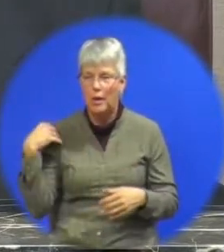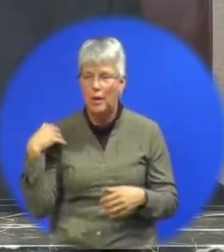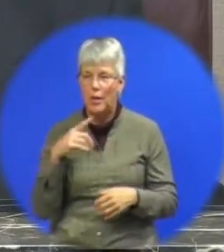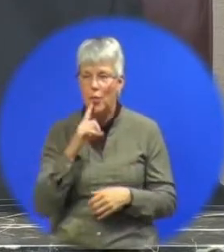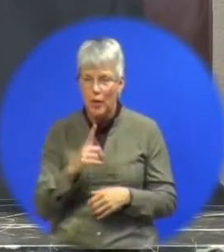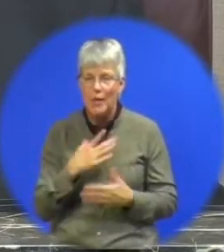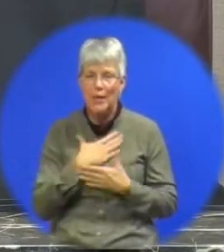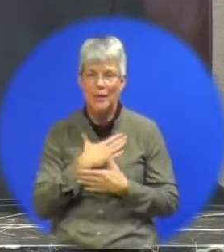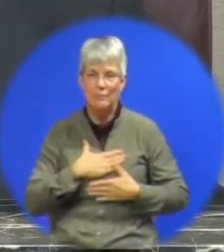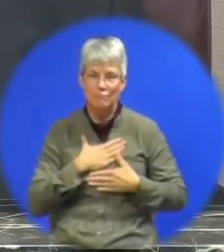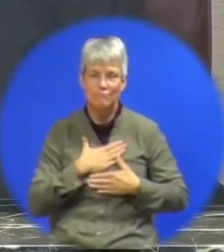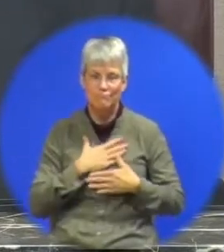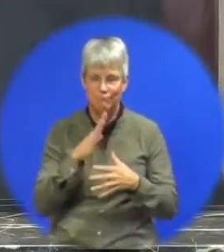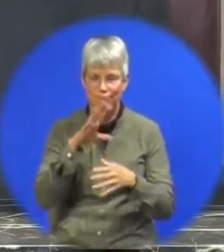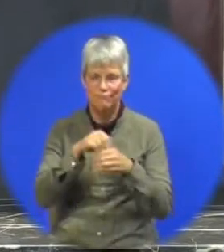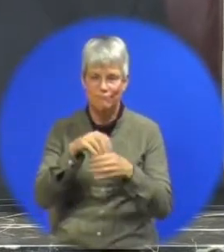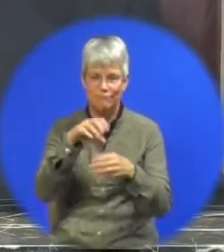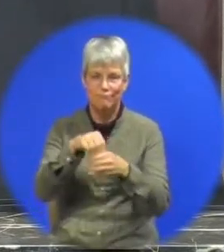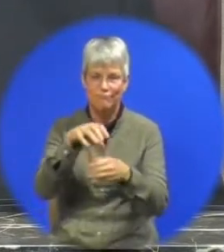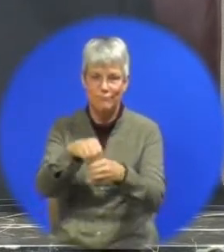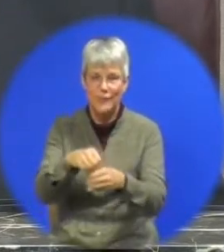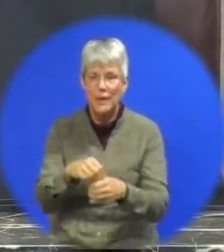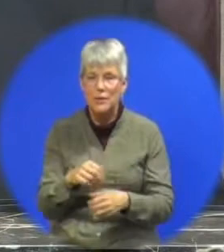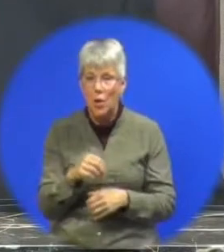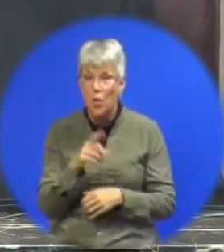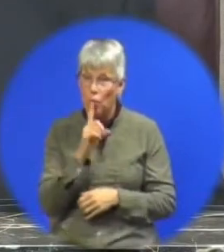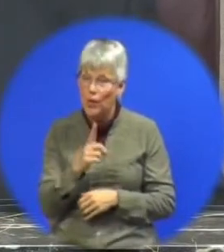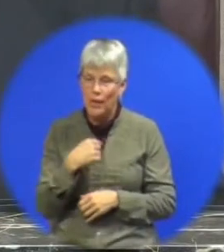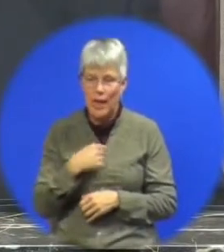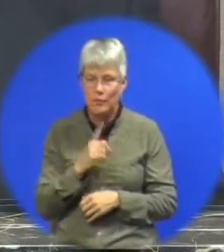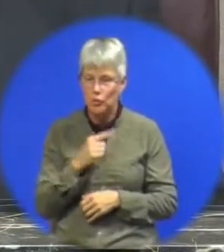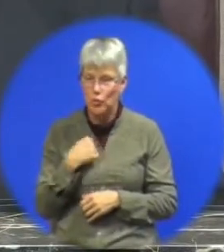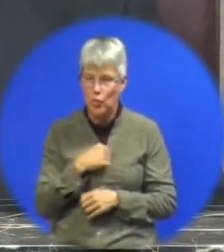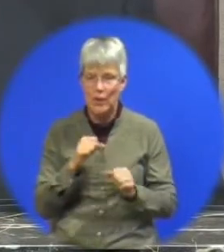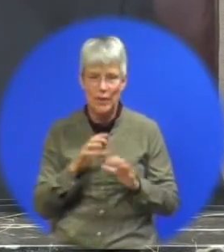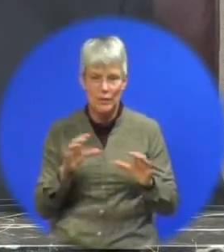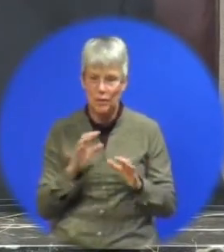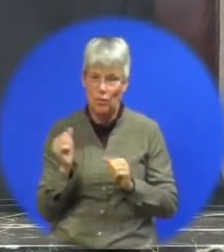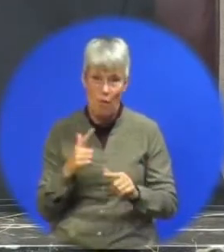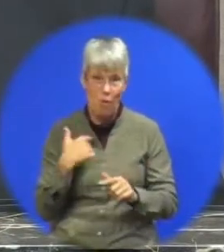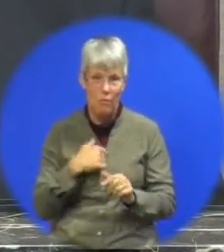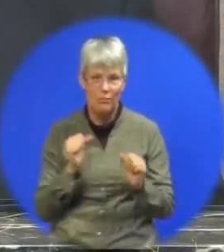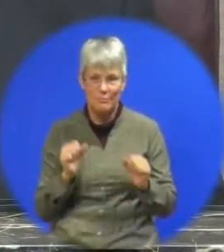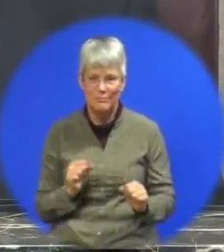I'm certain that we will do all we can. Anybody else?